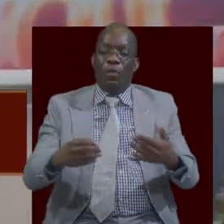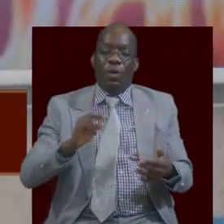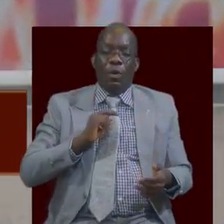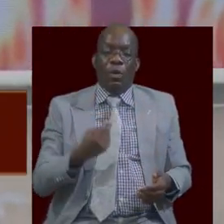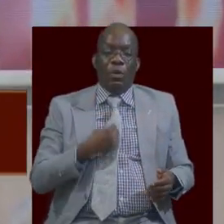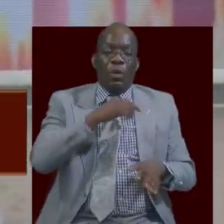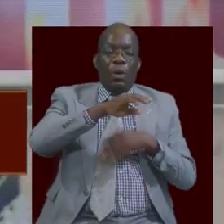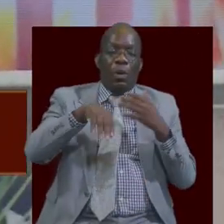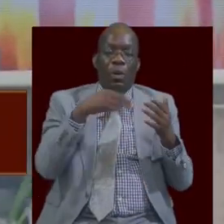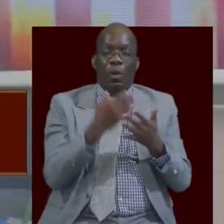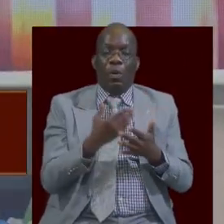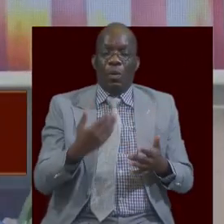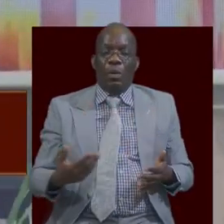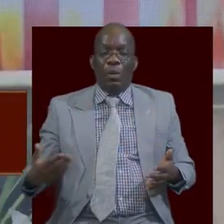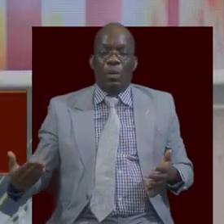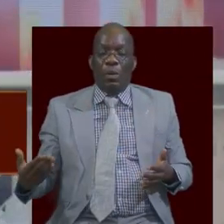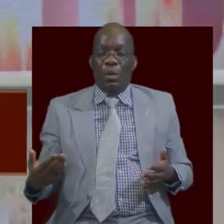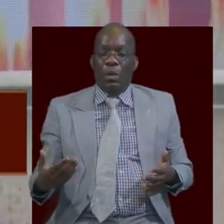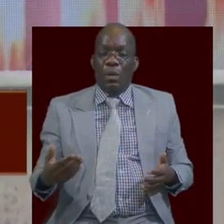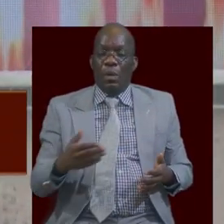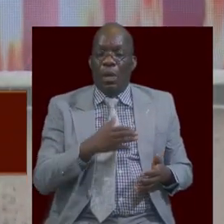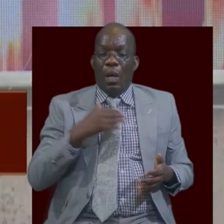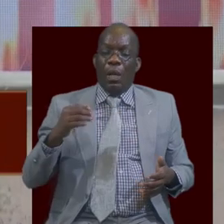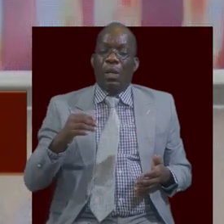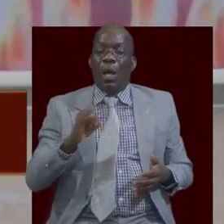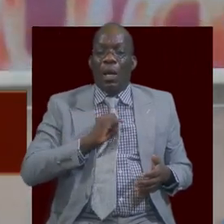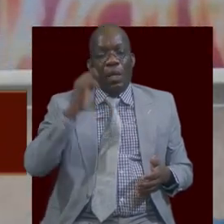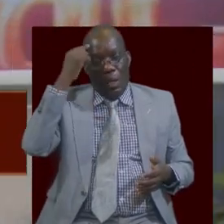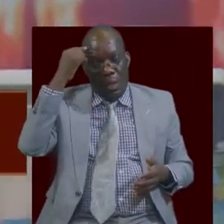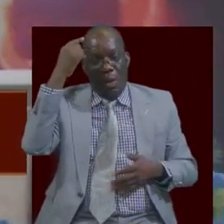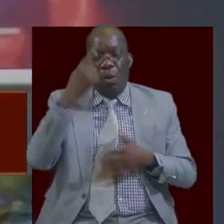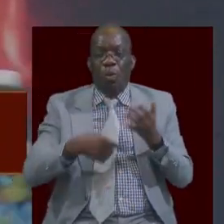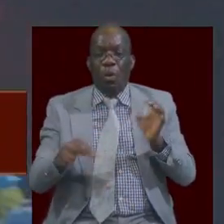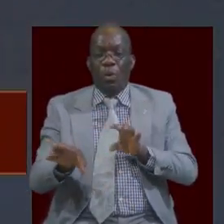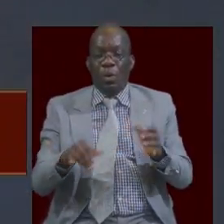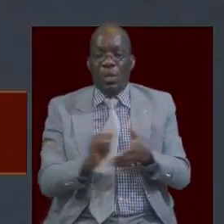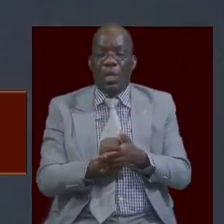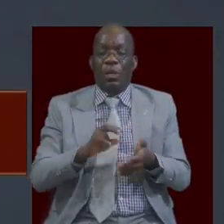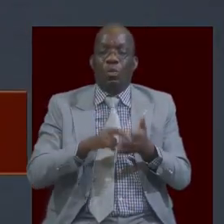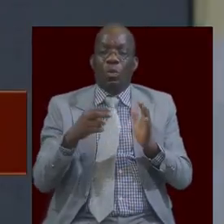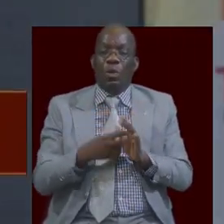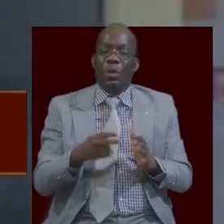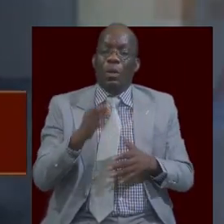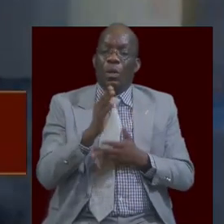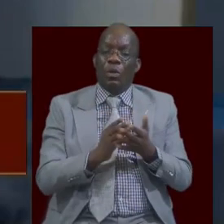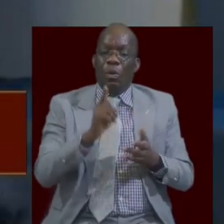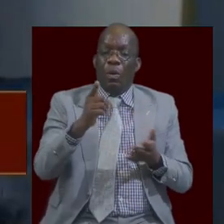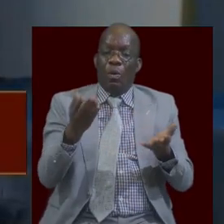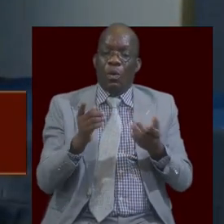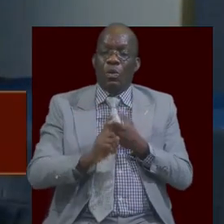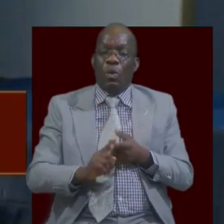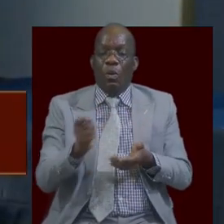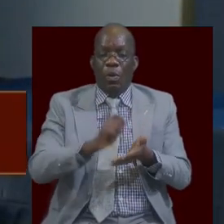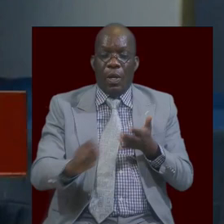all things. I'm wondering what that means. I see somebody wanting to write an essay. I see